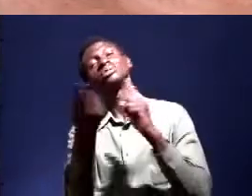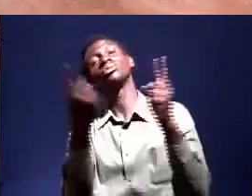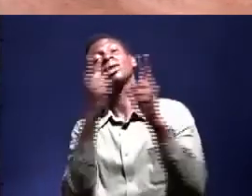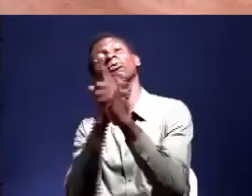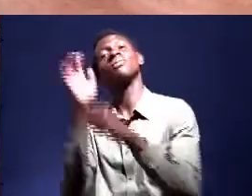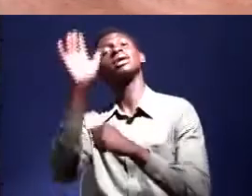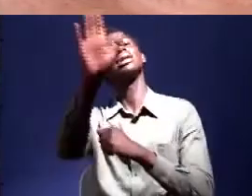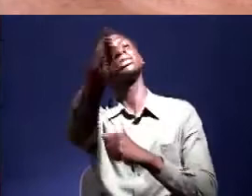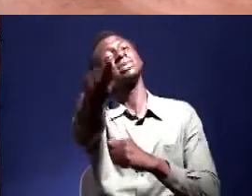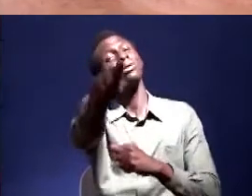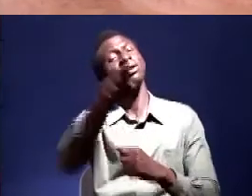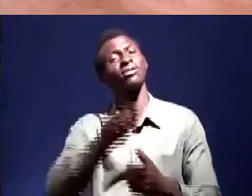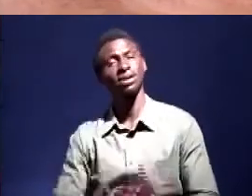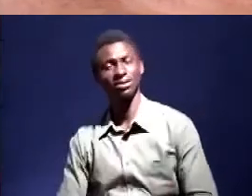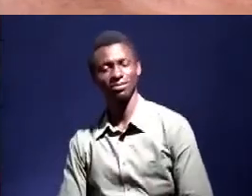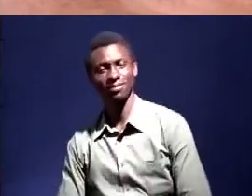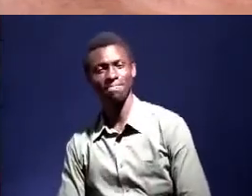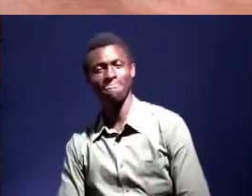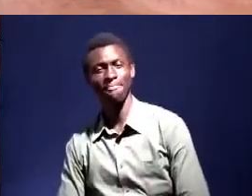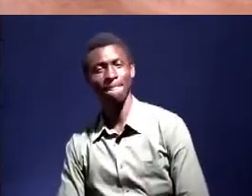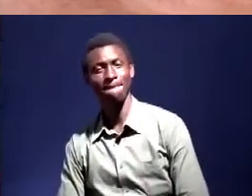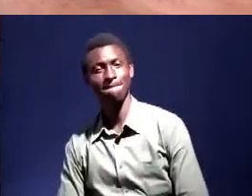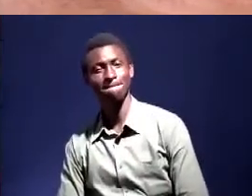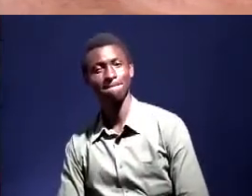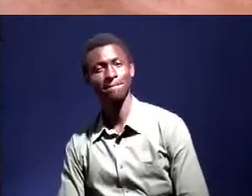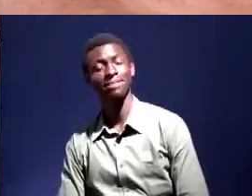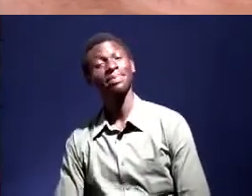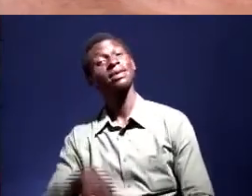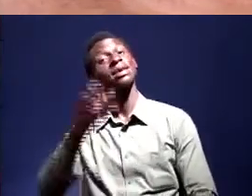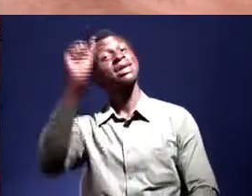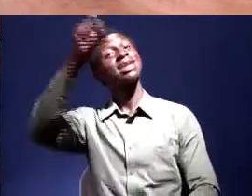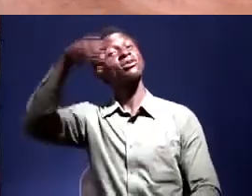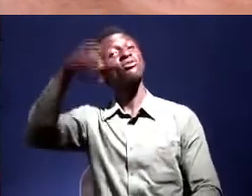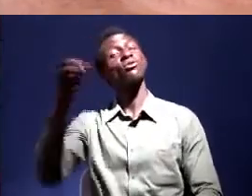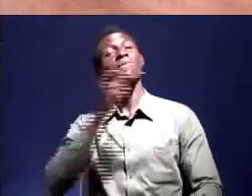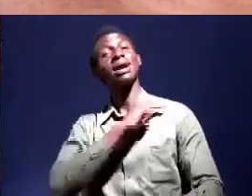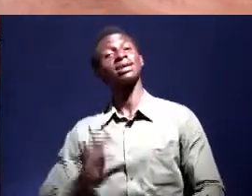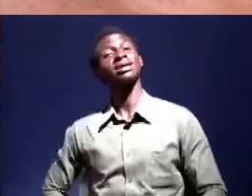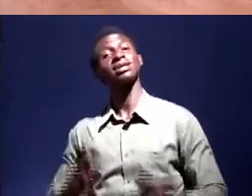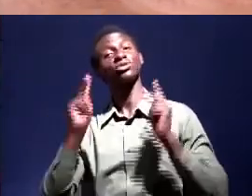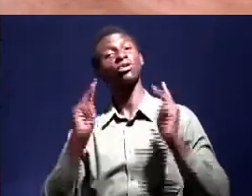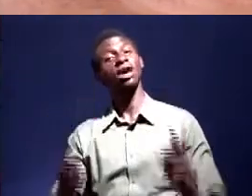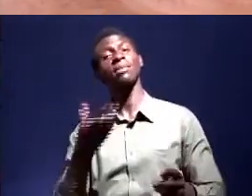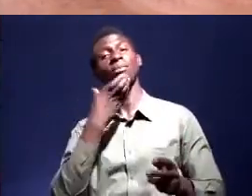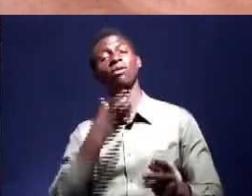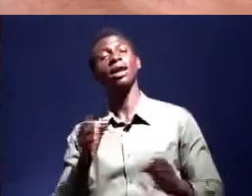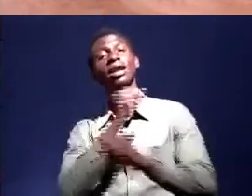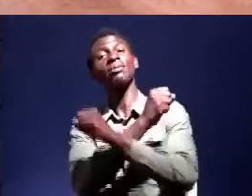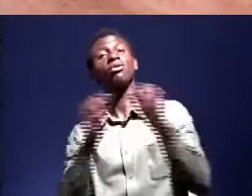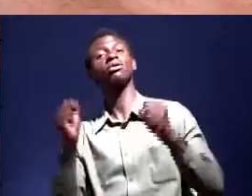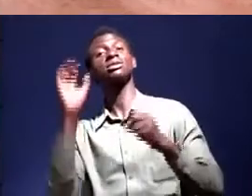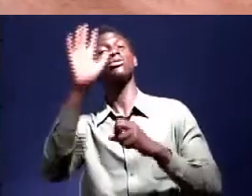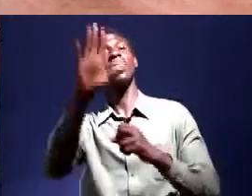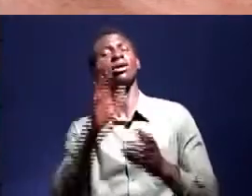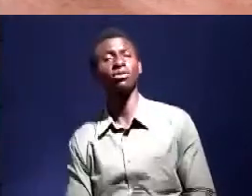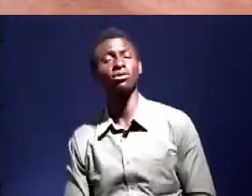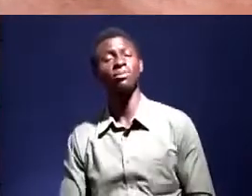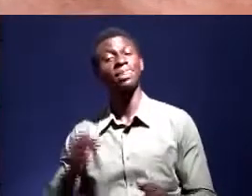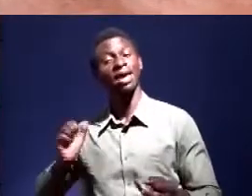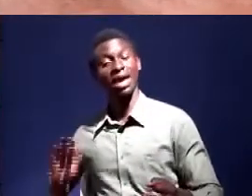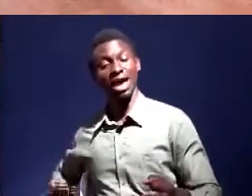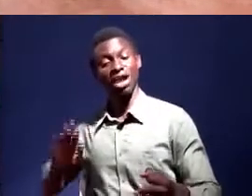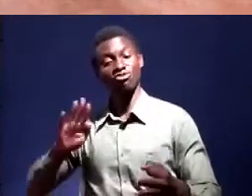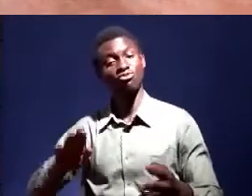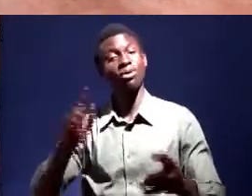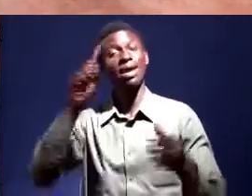It's to accept Christ as your Lord and Savior. The third step. Jesus says,